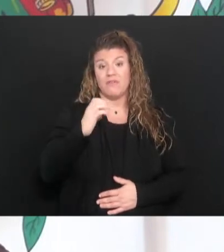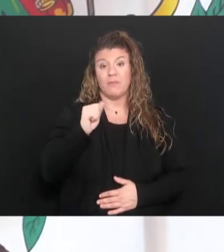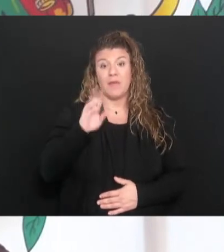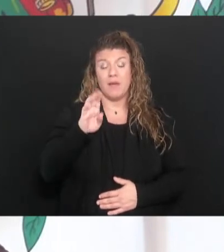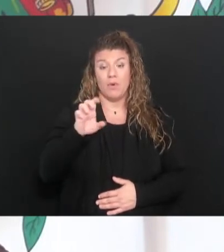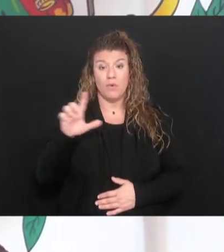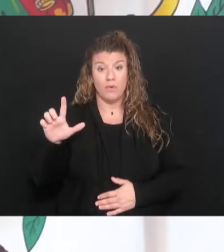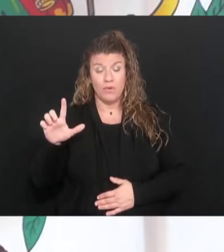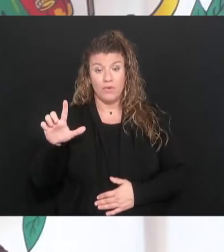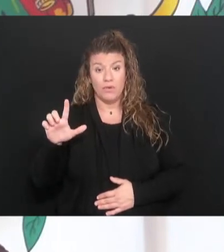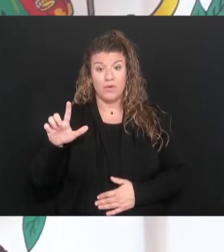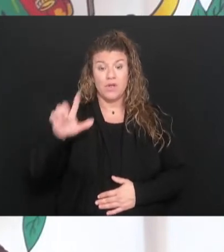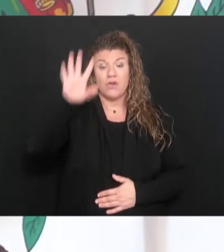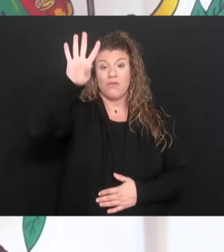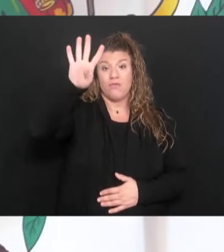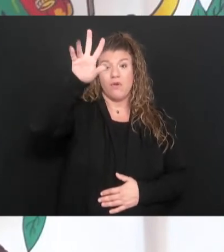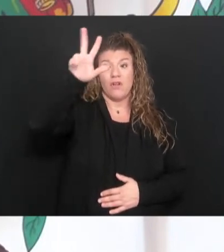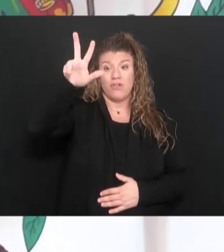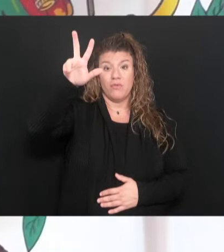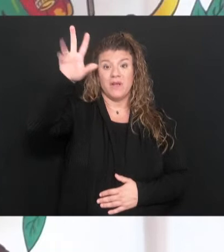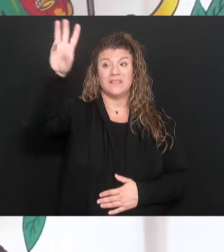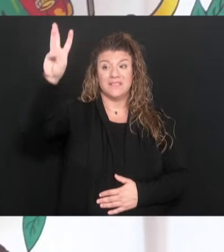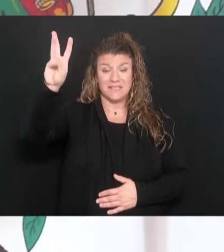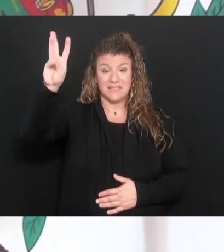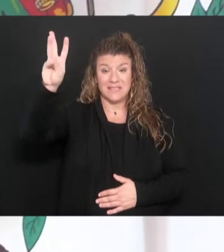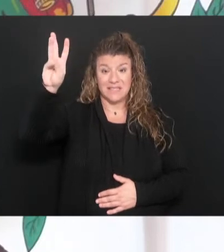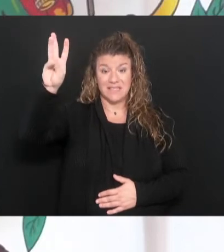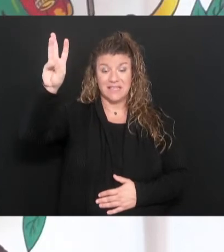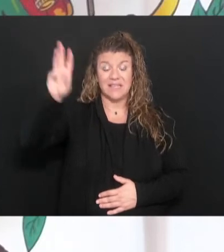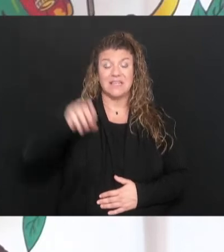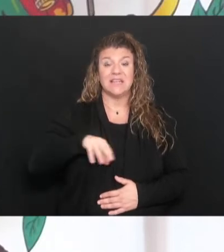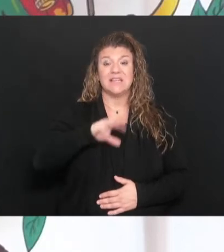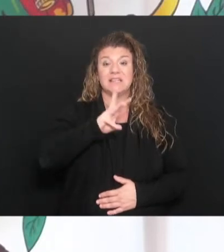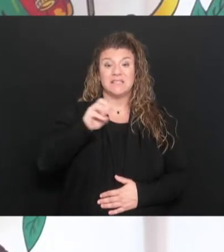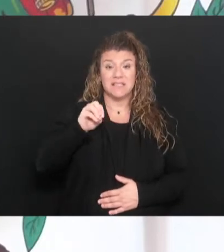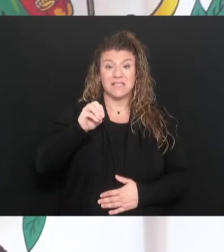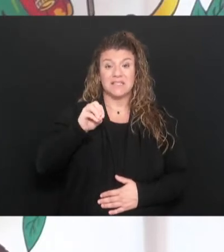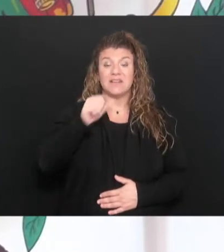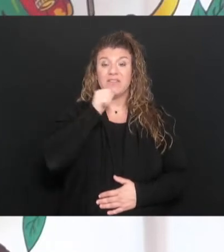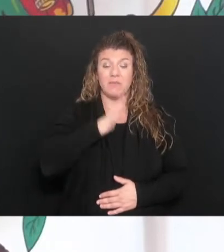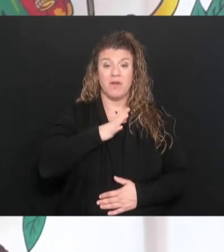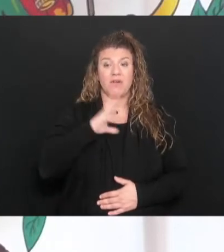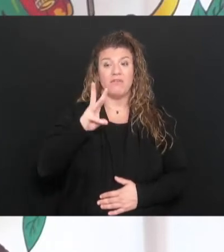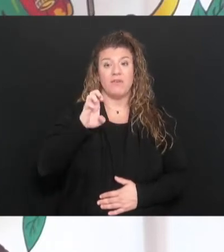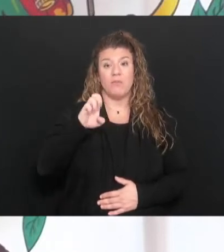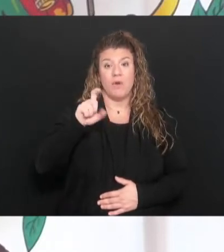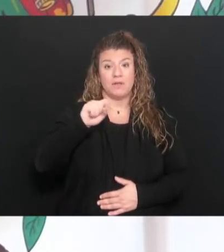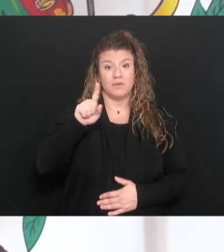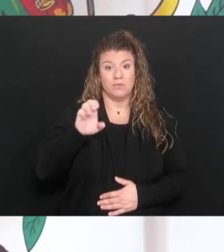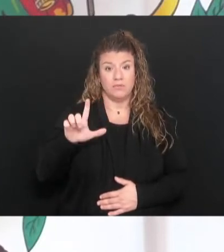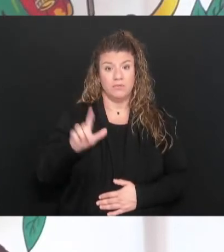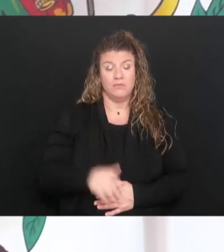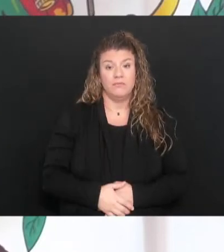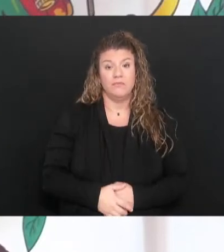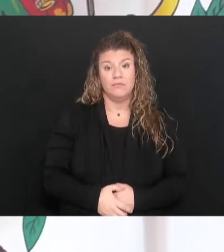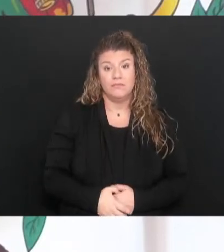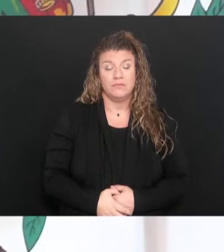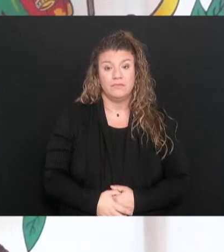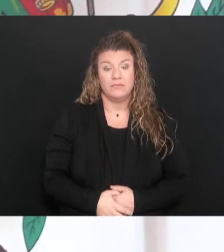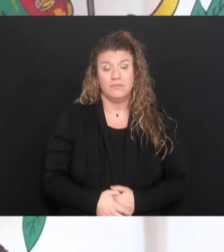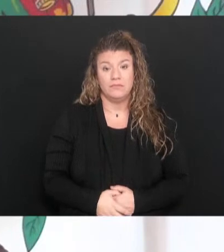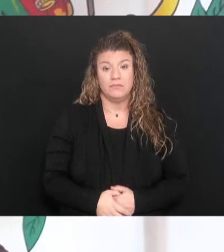County. And the 4,316th death in West Virginia is a 60-year-old female from Wetzel County.